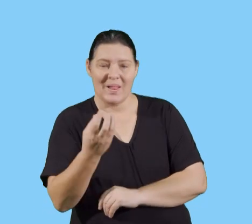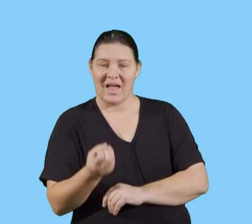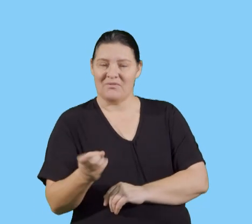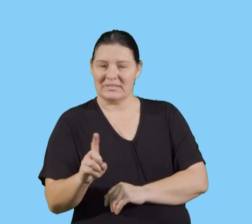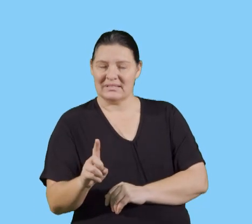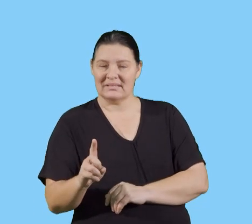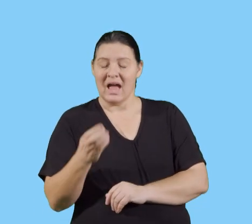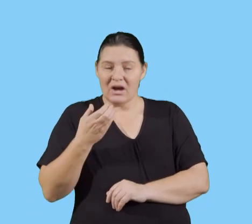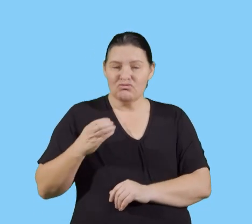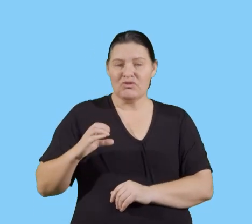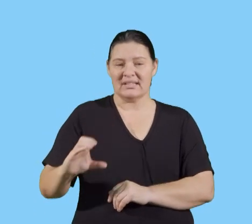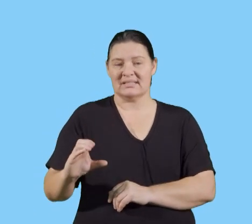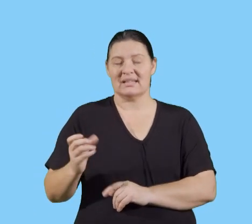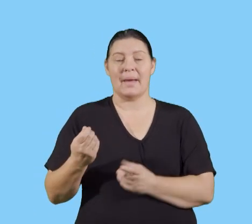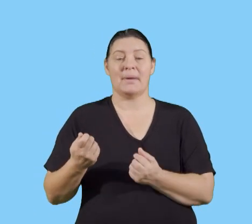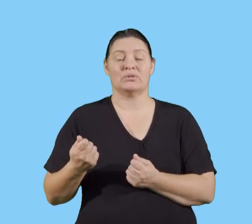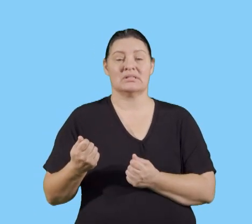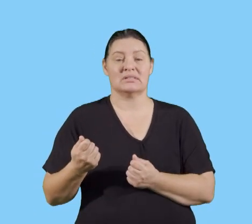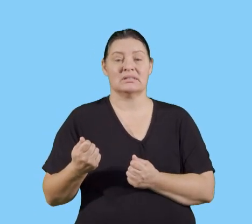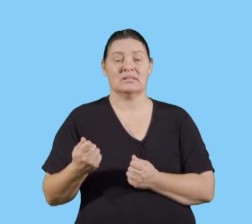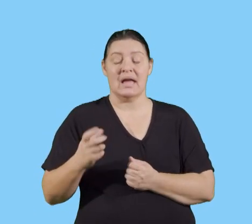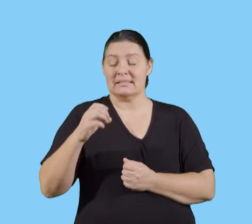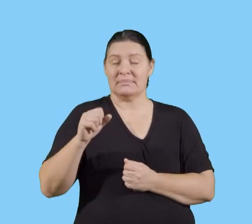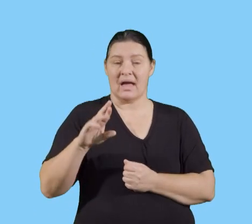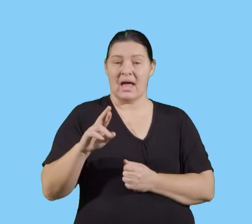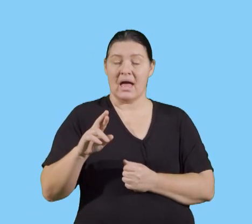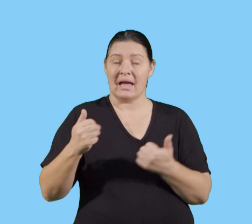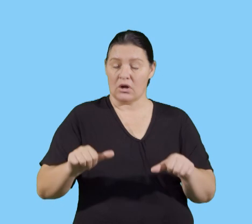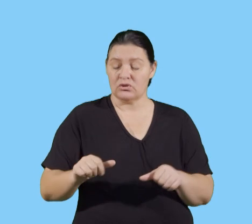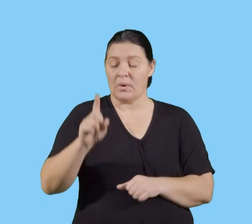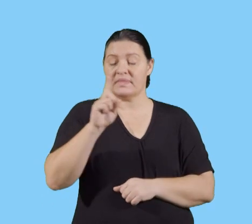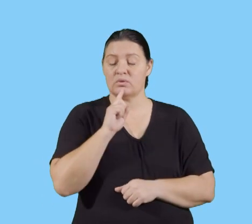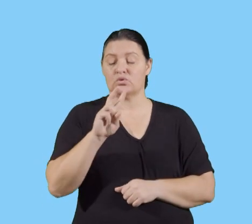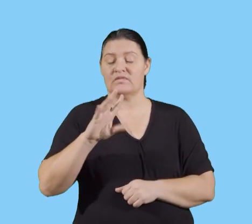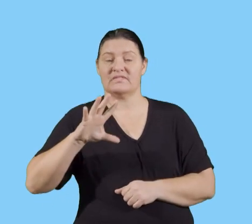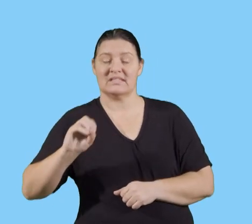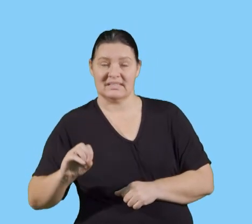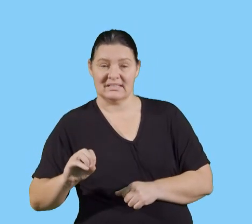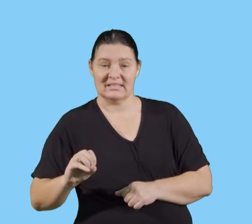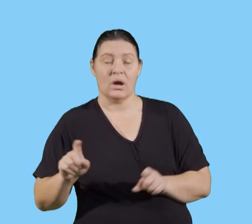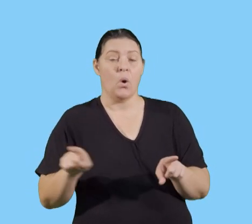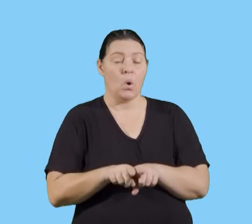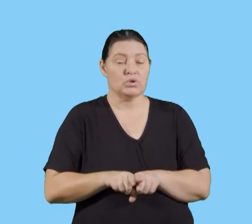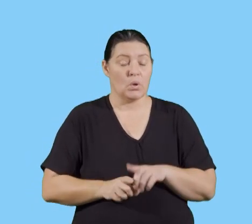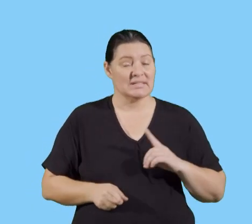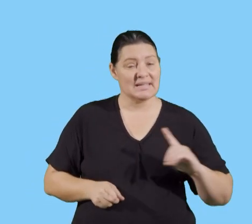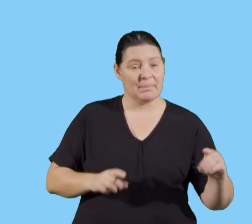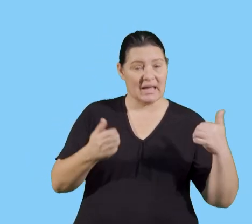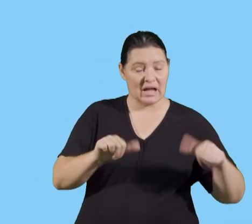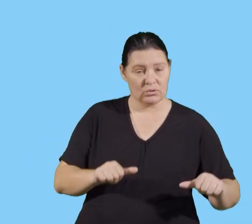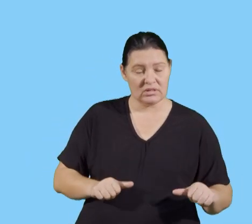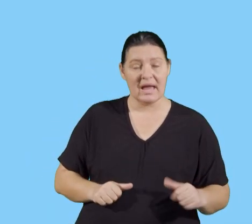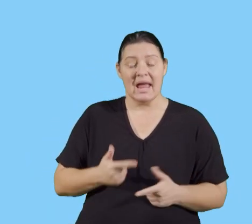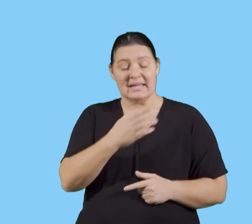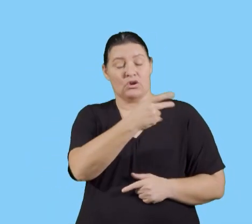credit amount in your debtors control of 1,250, as well as a debit amount in your creditors